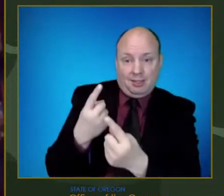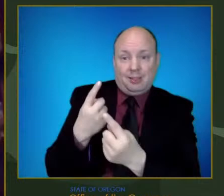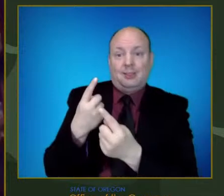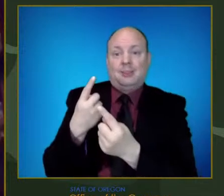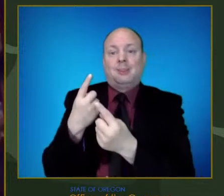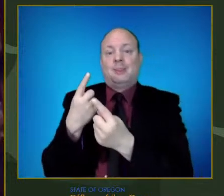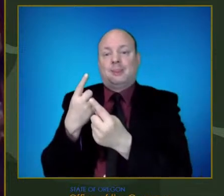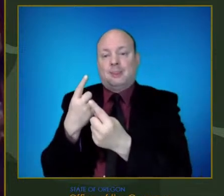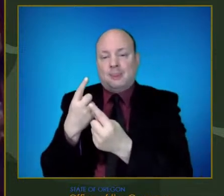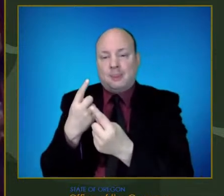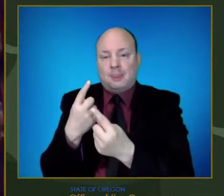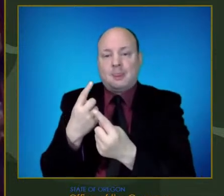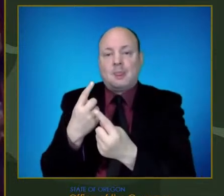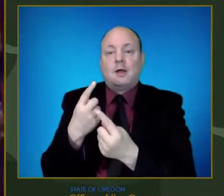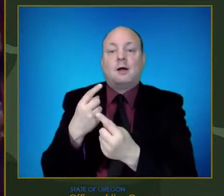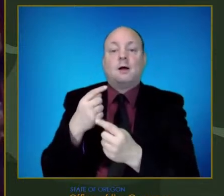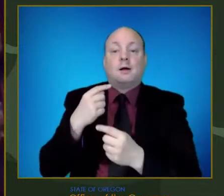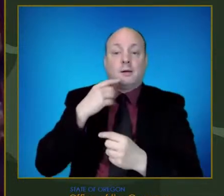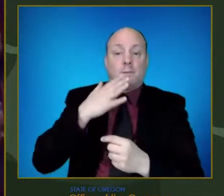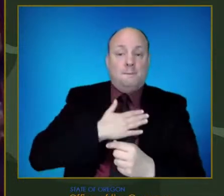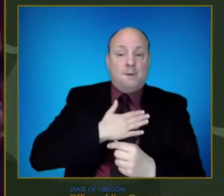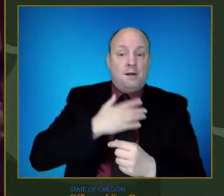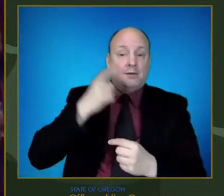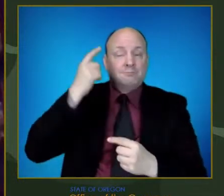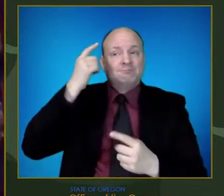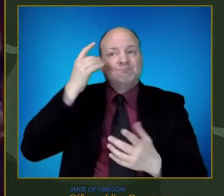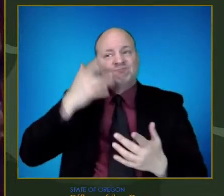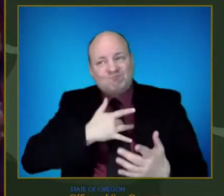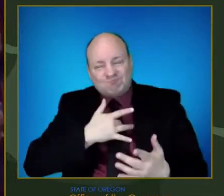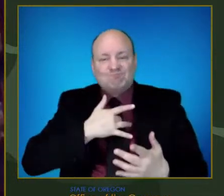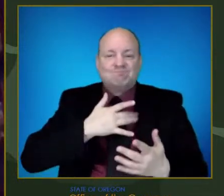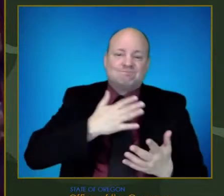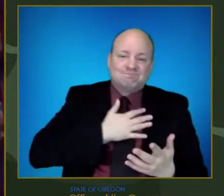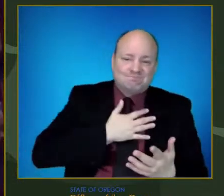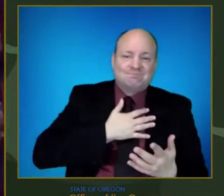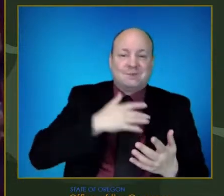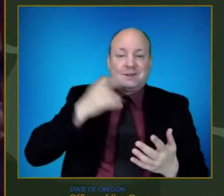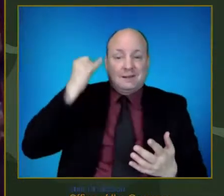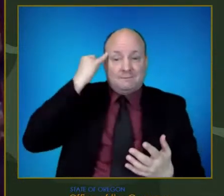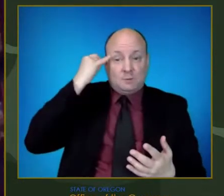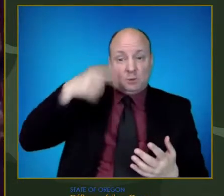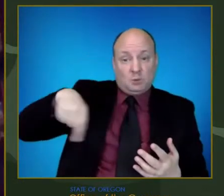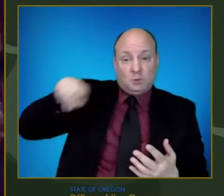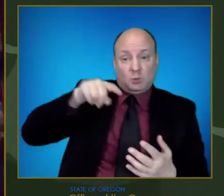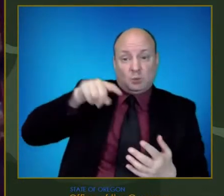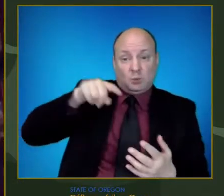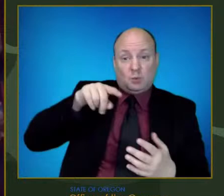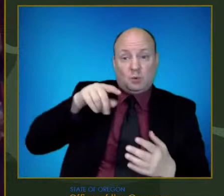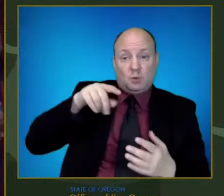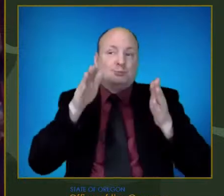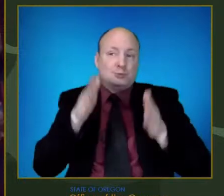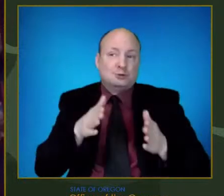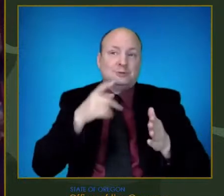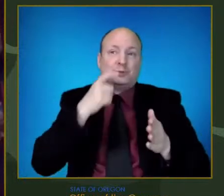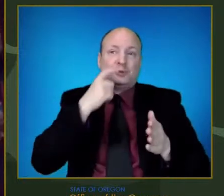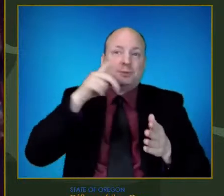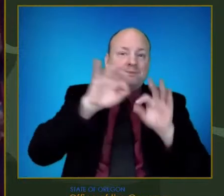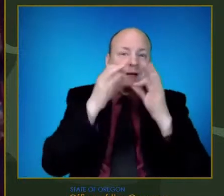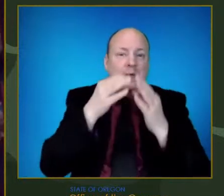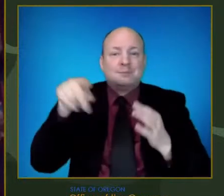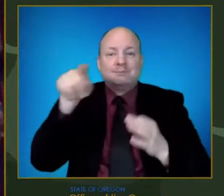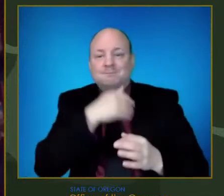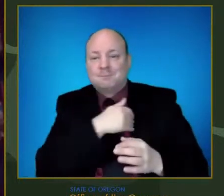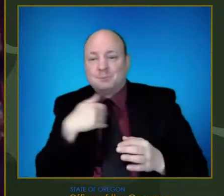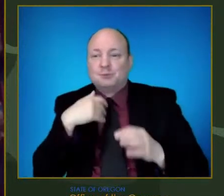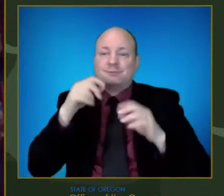to everyone who has experienced a loss to COVID-19. Counties across the state are seeing reduced risk levels,